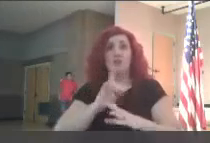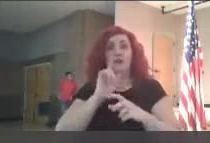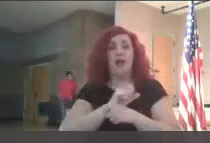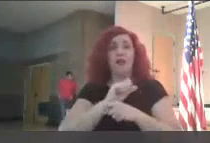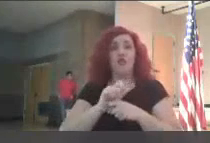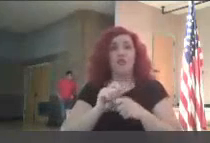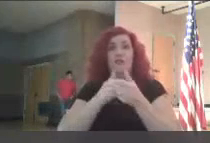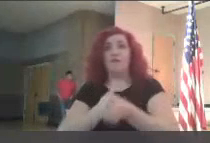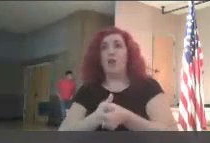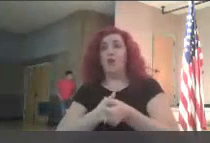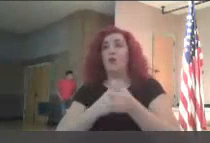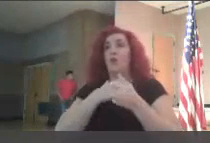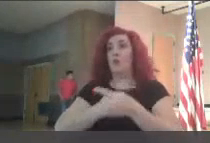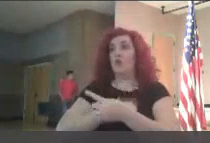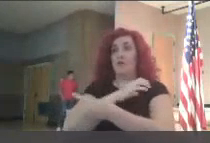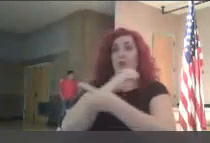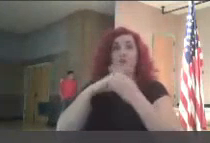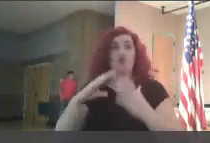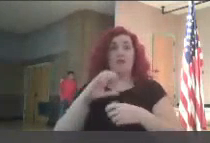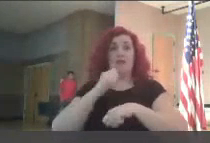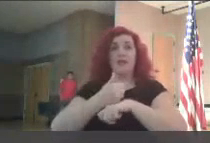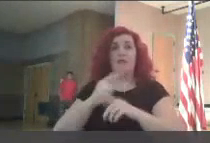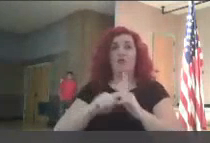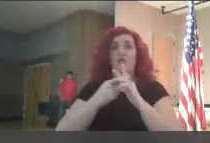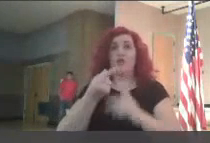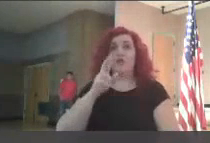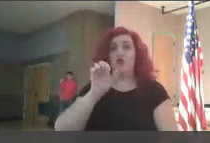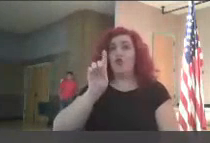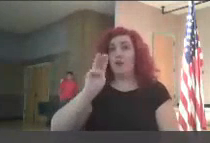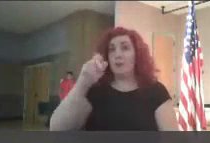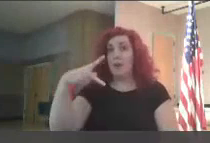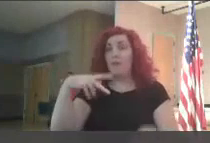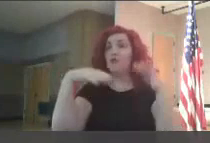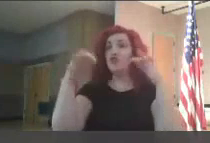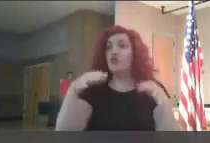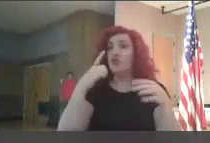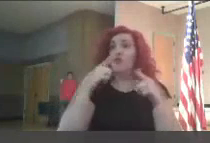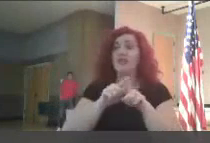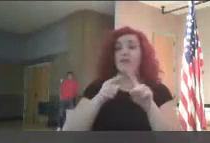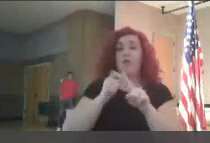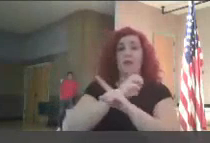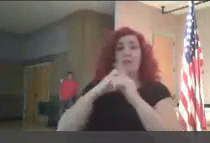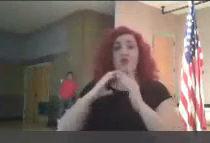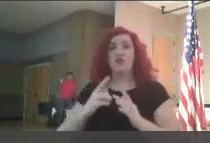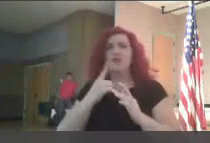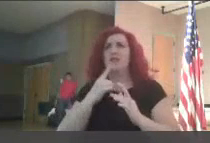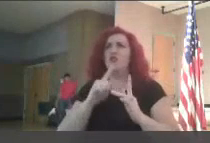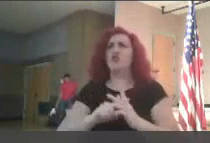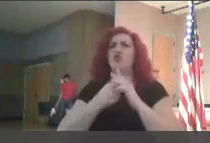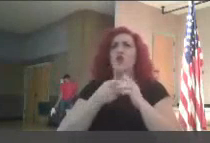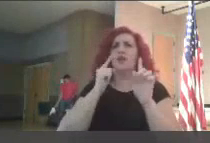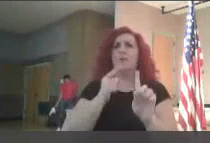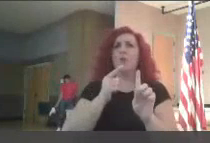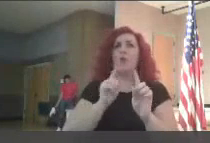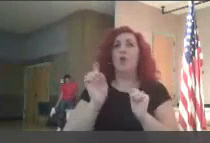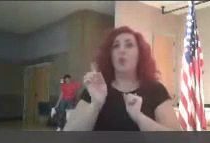carried out the wishes of the commissioners when they produced the original grid map. The instructions agreed on by the commissioners stated that the starting point would